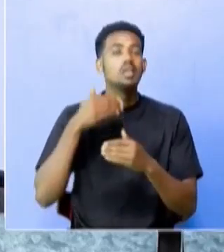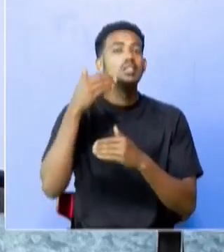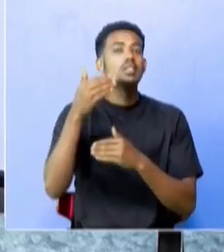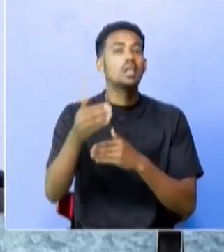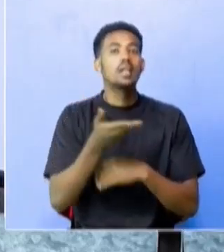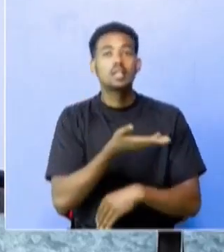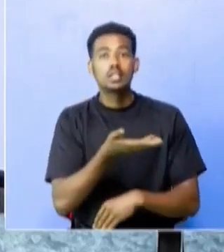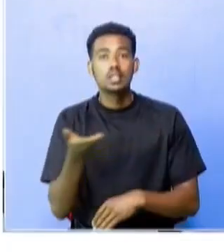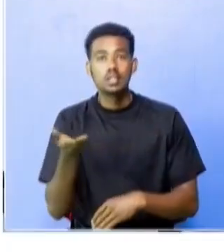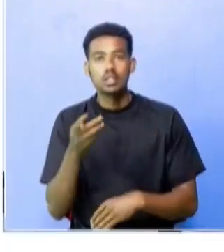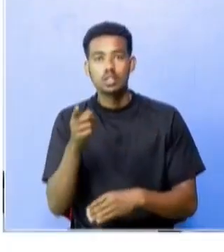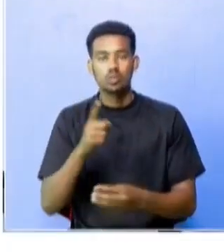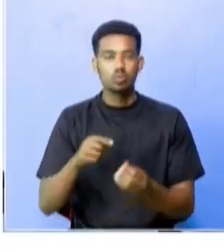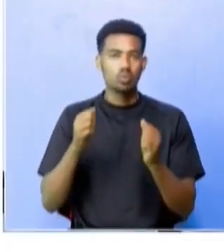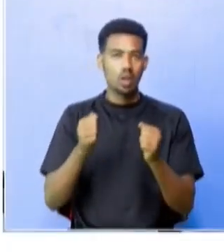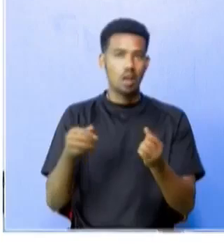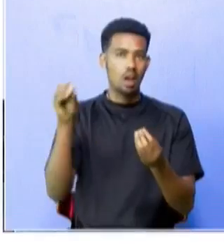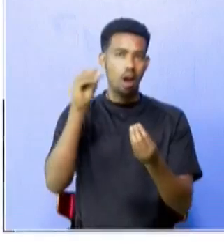you can add